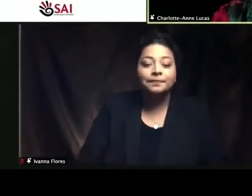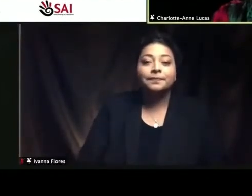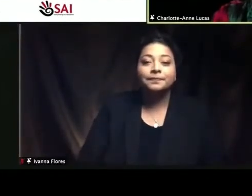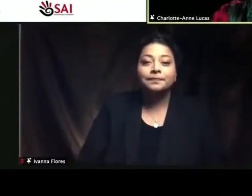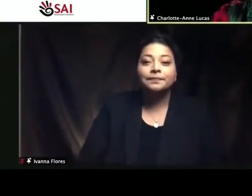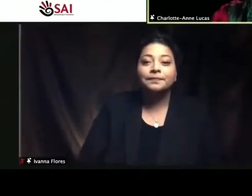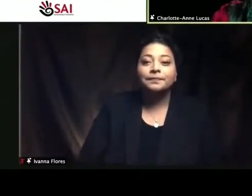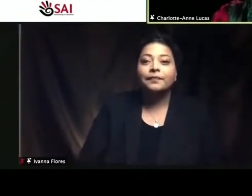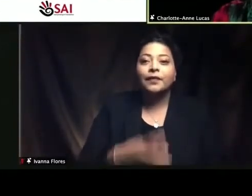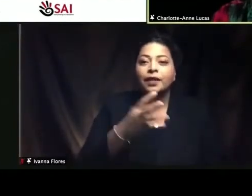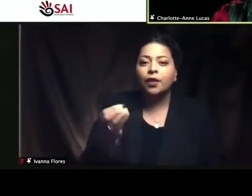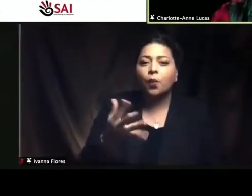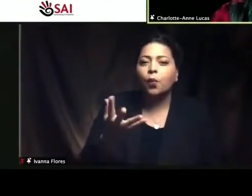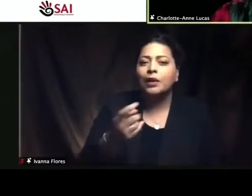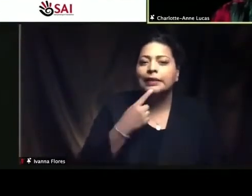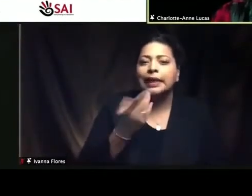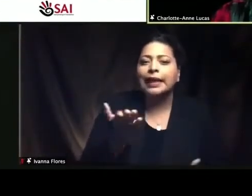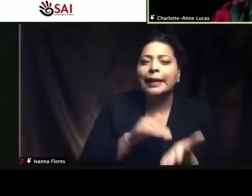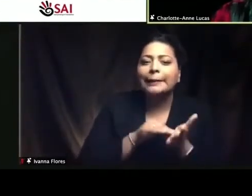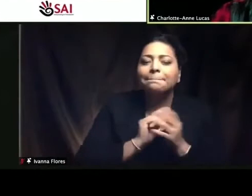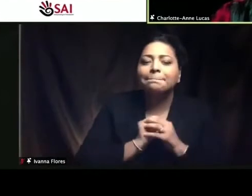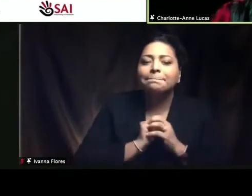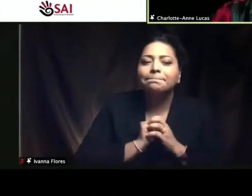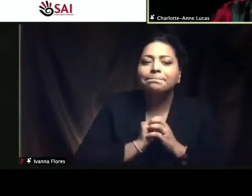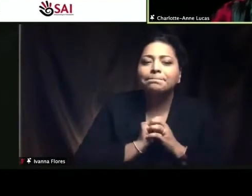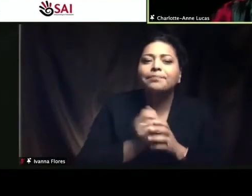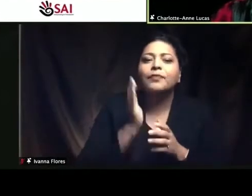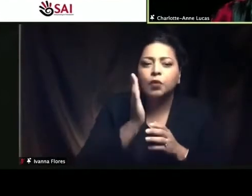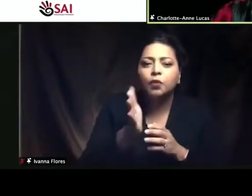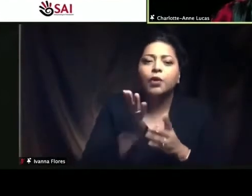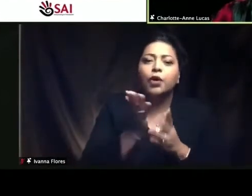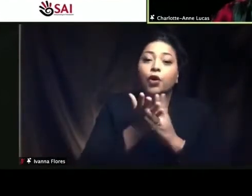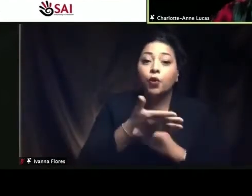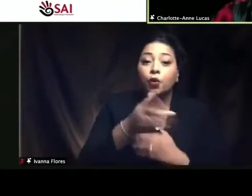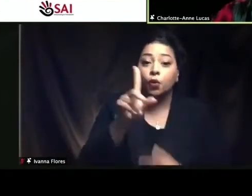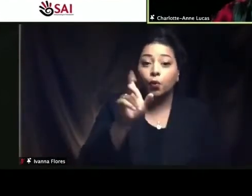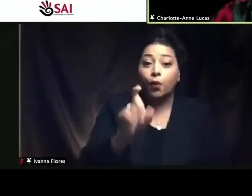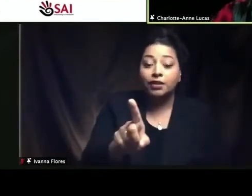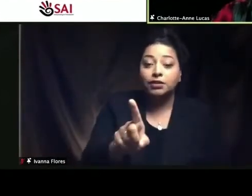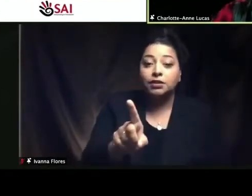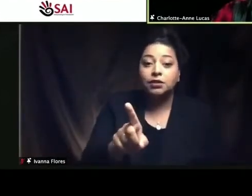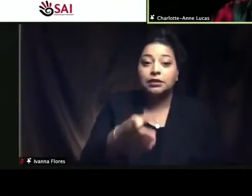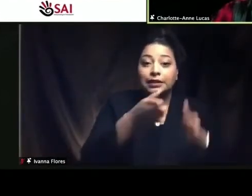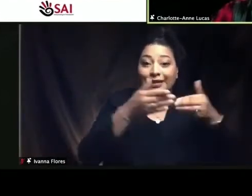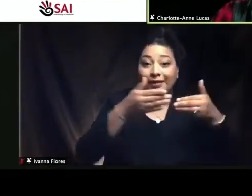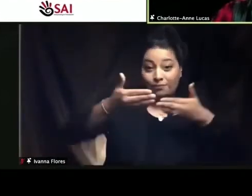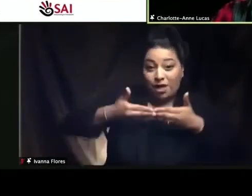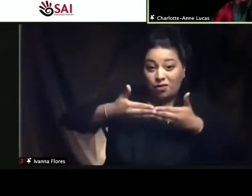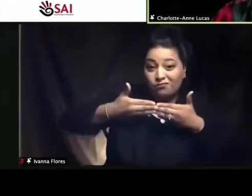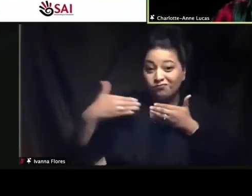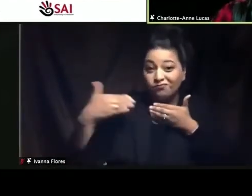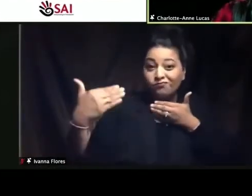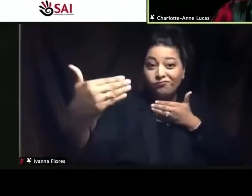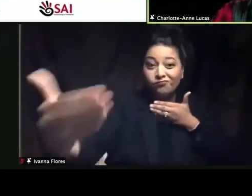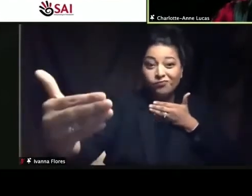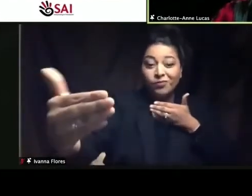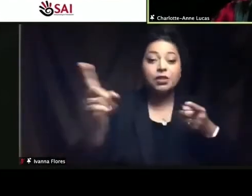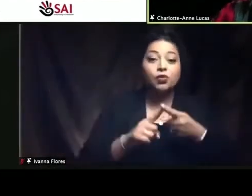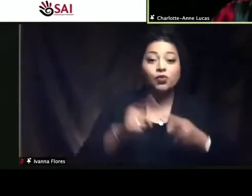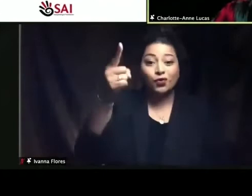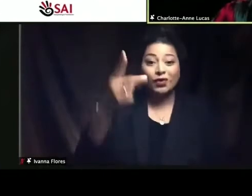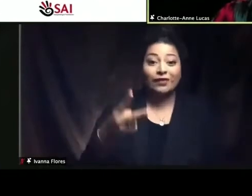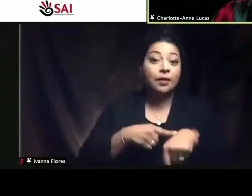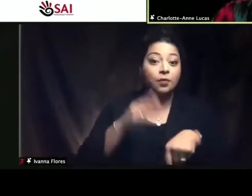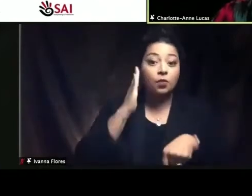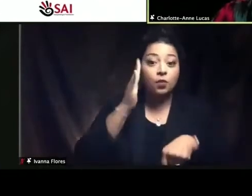Just to reiterate real quickly, we're going to be going through these questions from here on until halftime. We